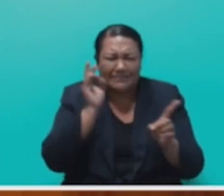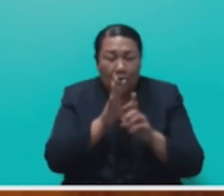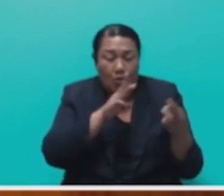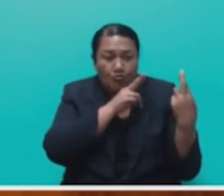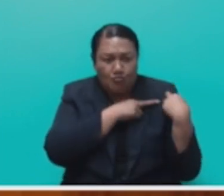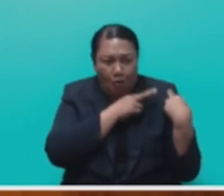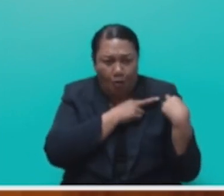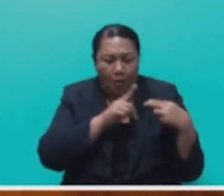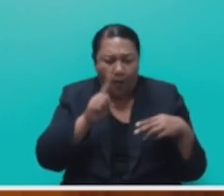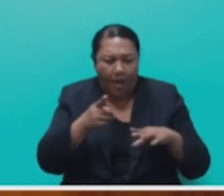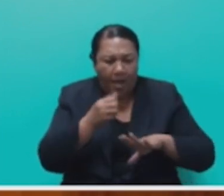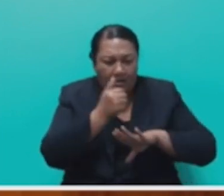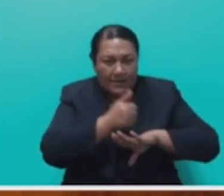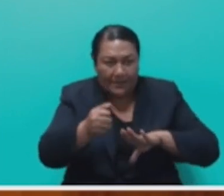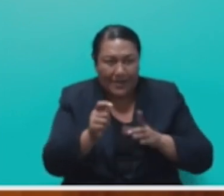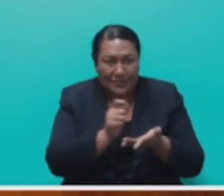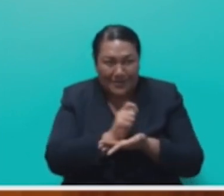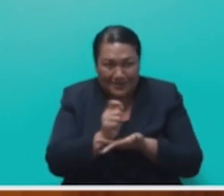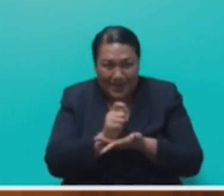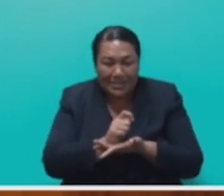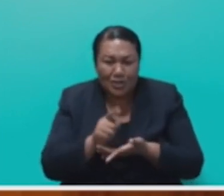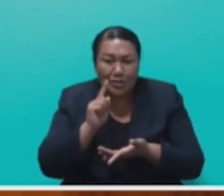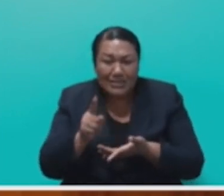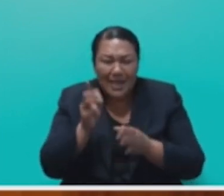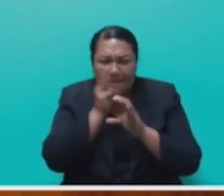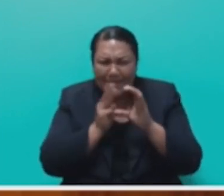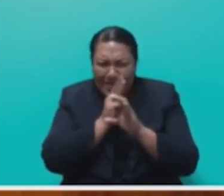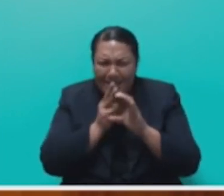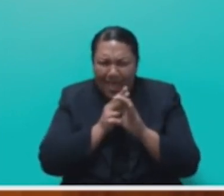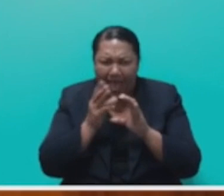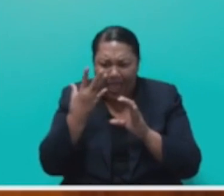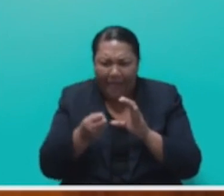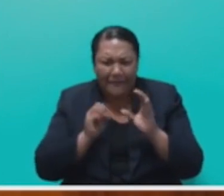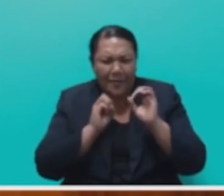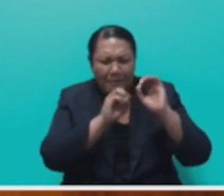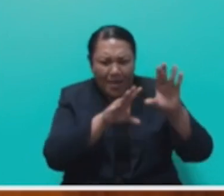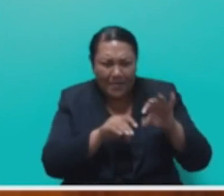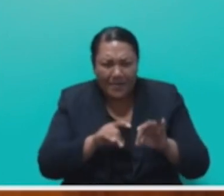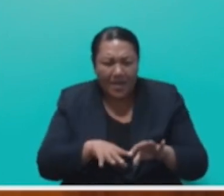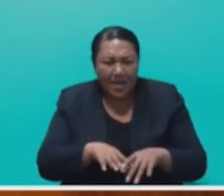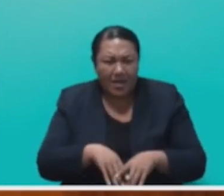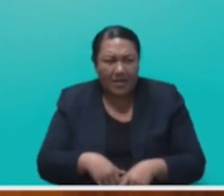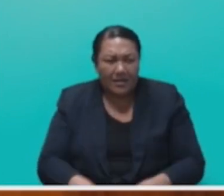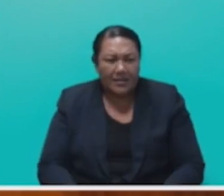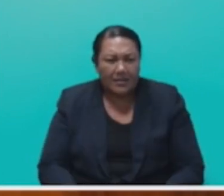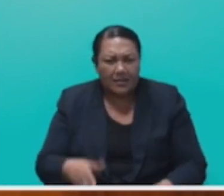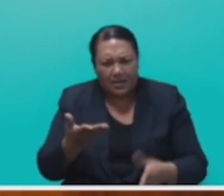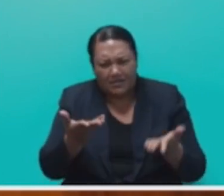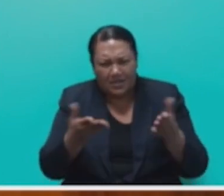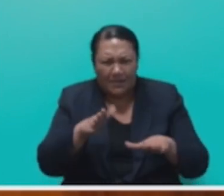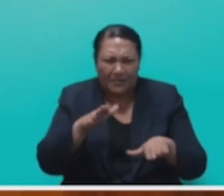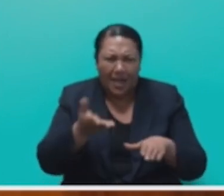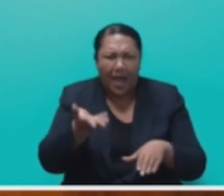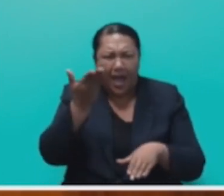Only yesterday, Honourable Speaker, we saw that some media outlets were bringing something up that was tabled and was only half sent out.